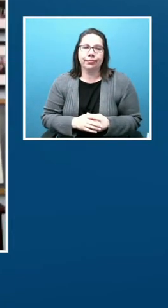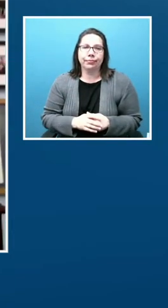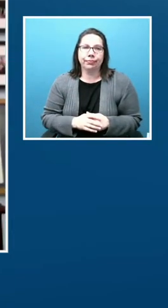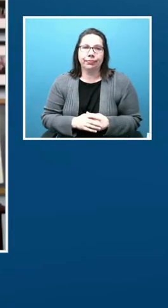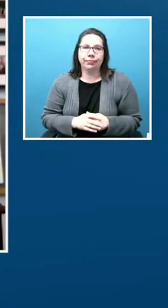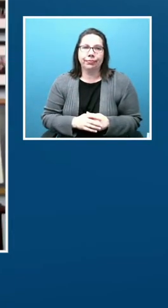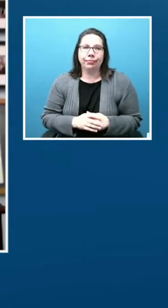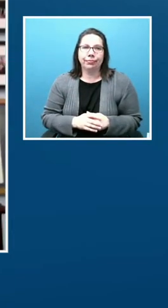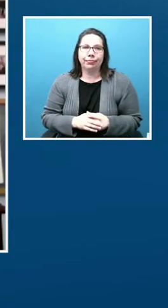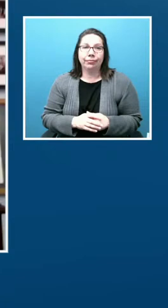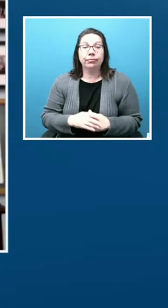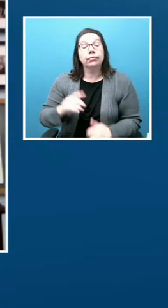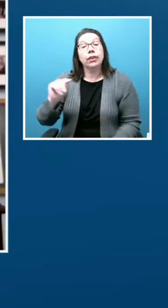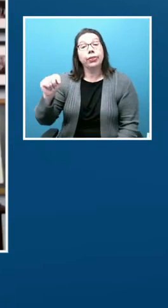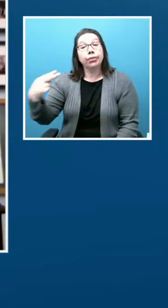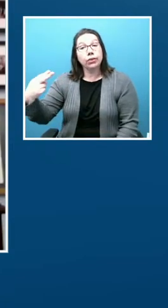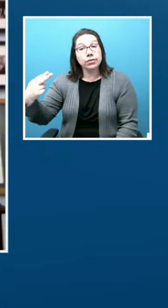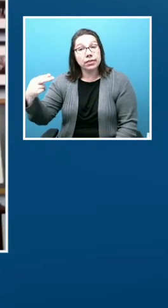Folks, on Thursday,